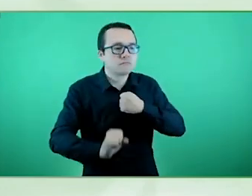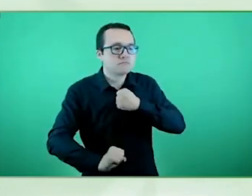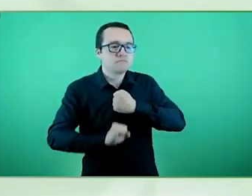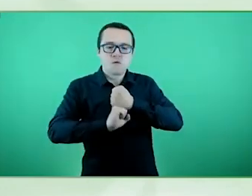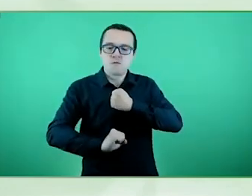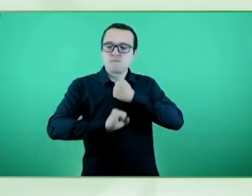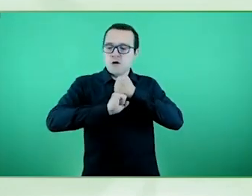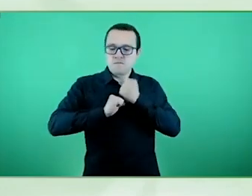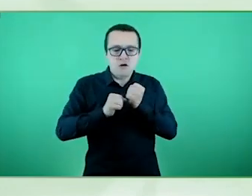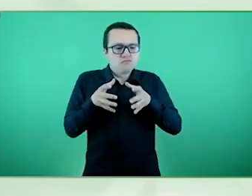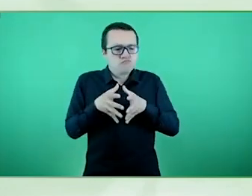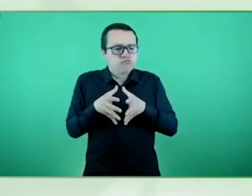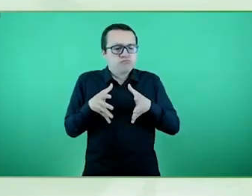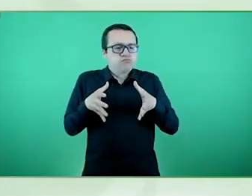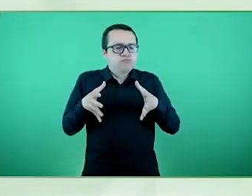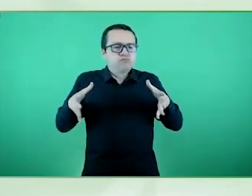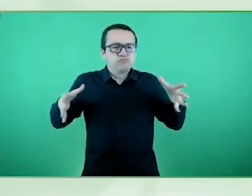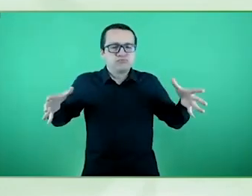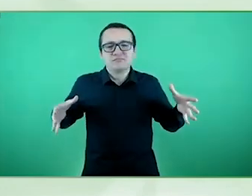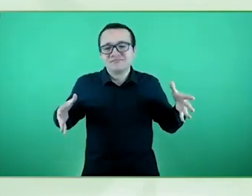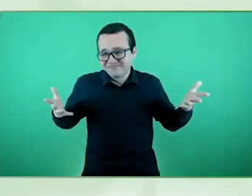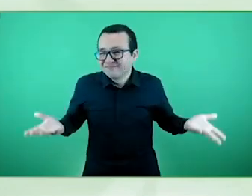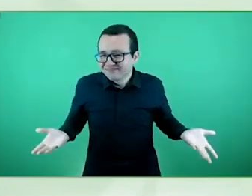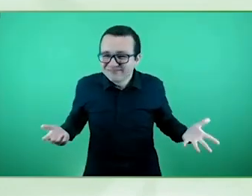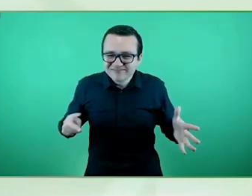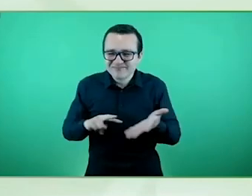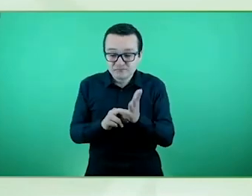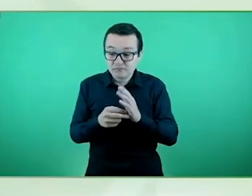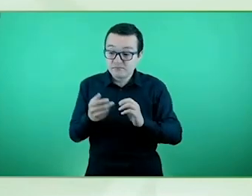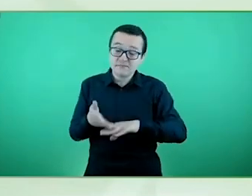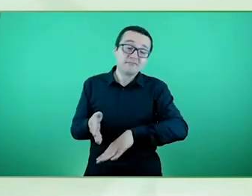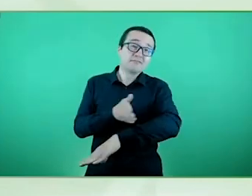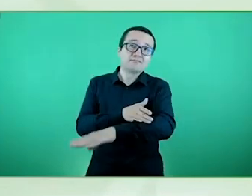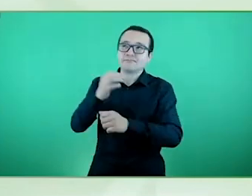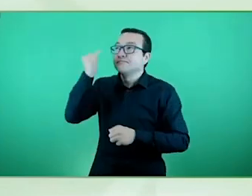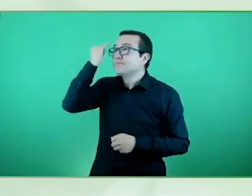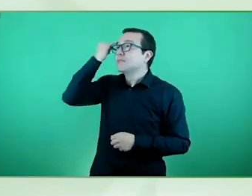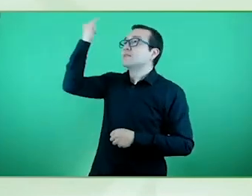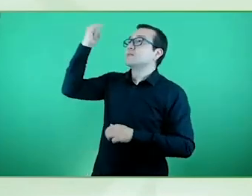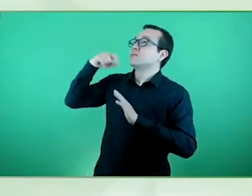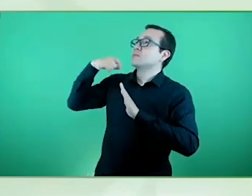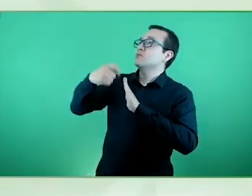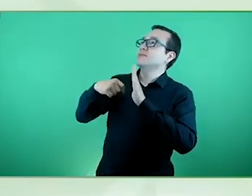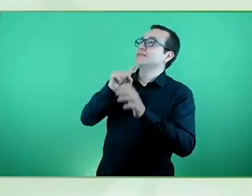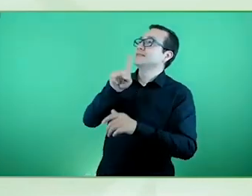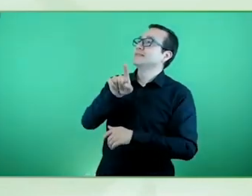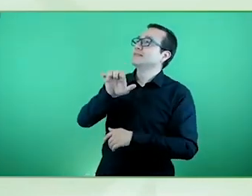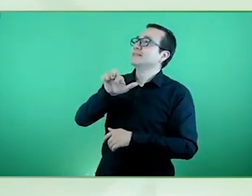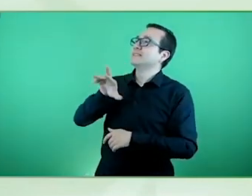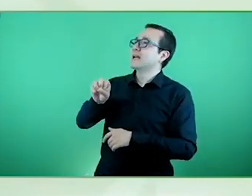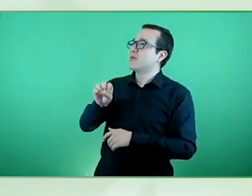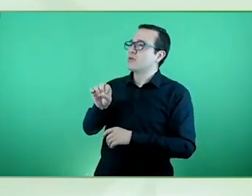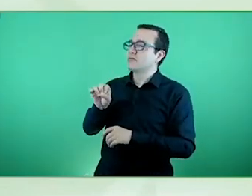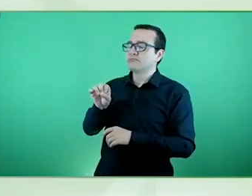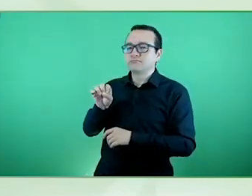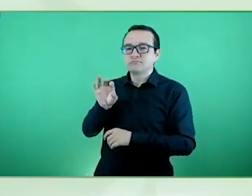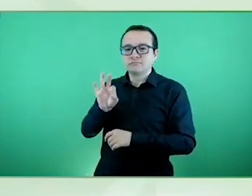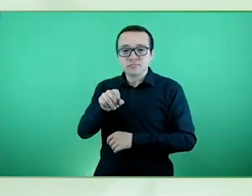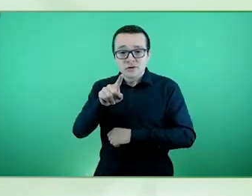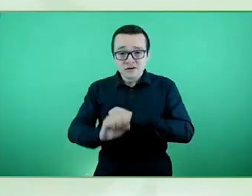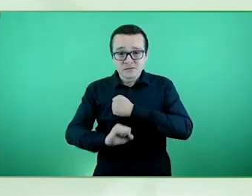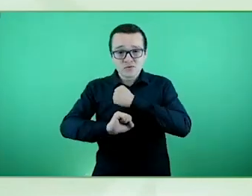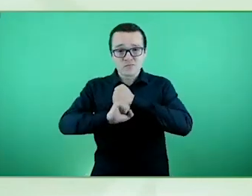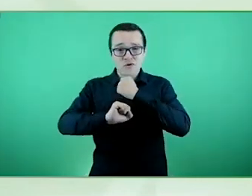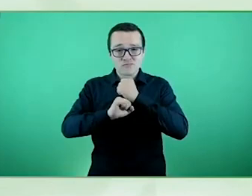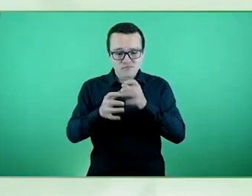supporting this idea, and feel free to be, also in the future, part